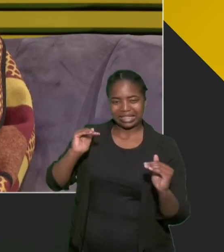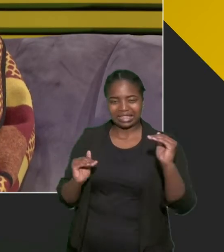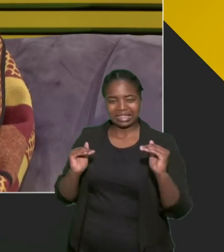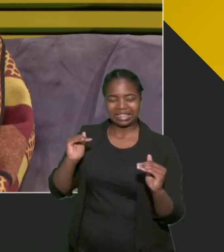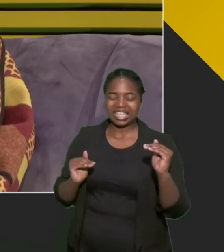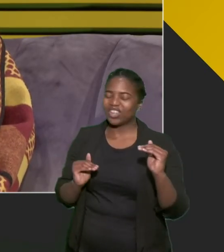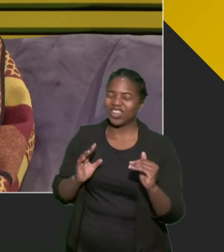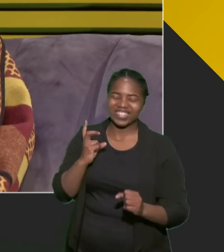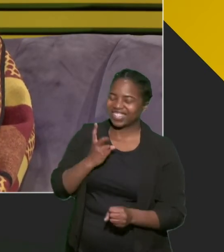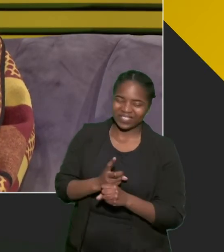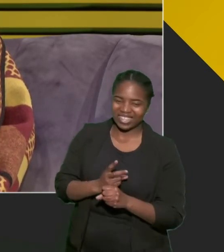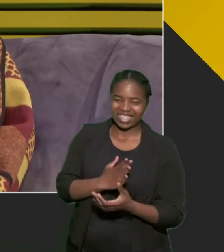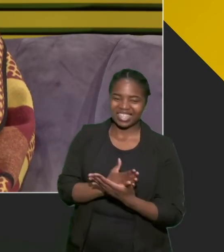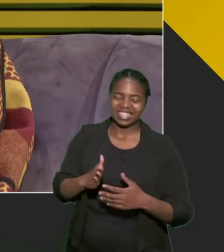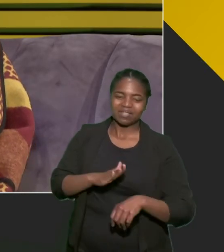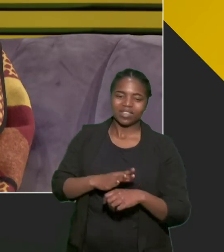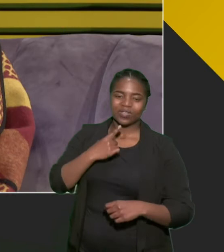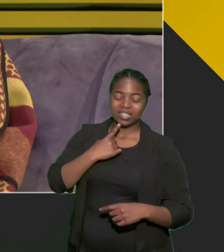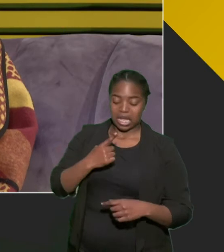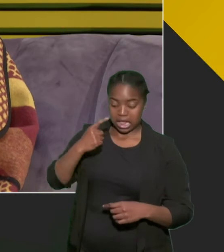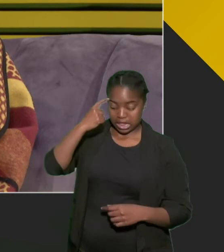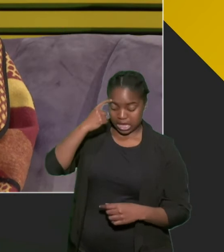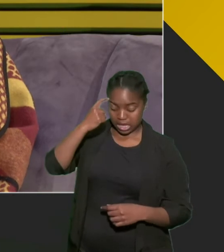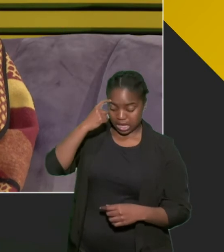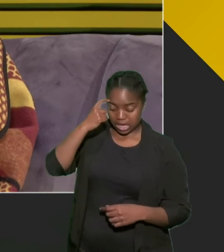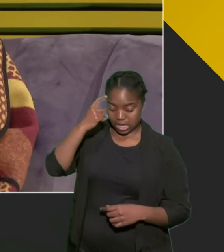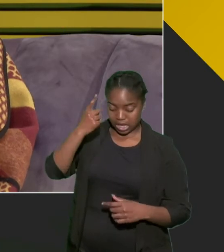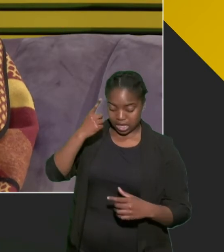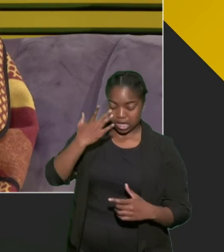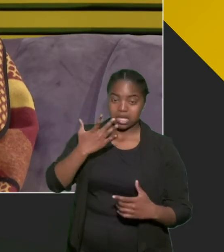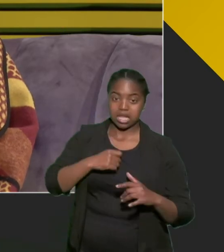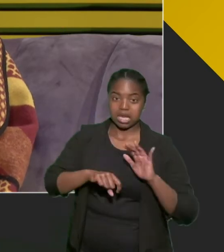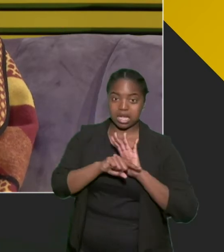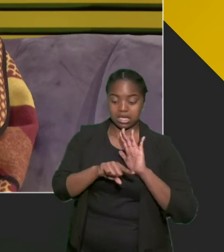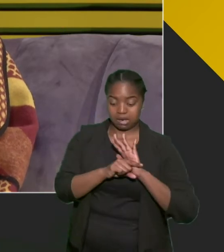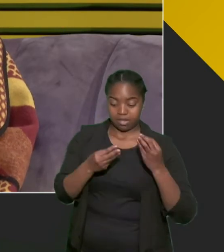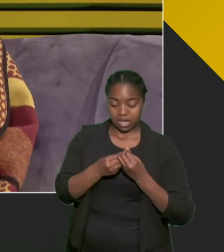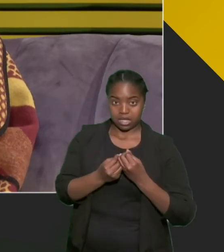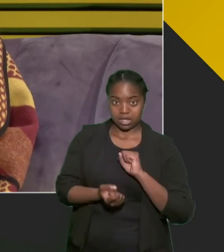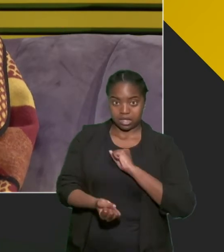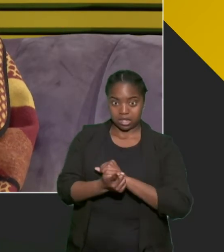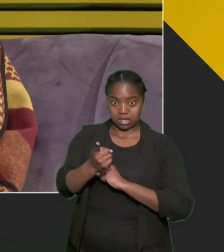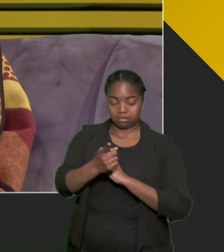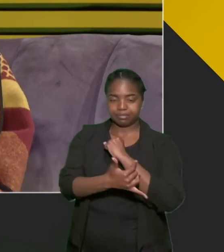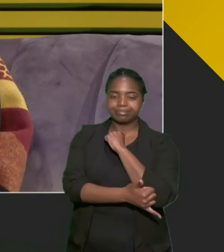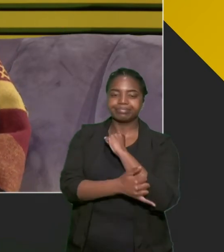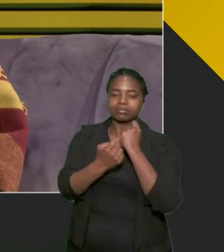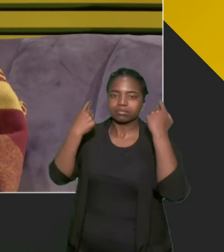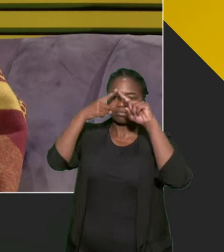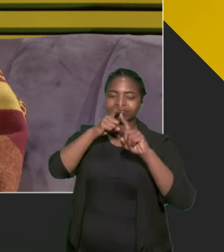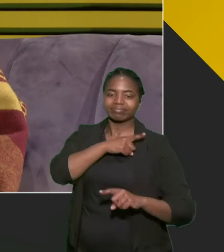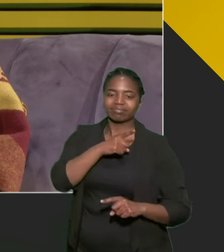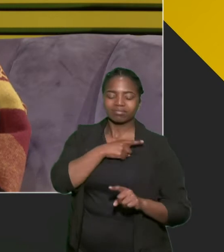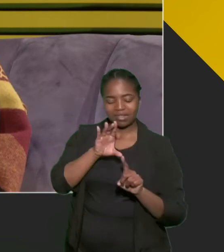you know, it's so difficult sometimes to try and think of the disadvantages of our country when culturally